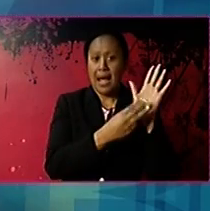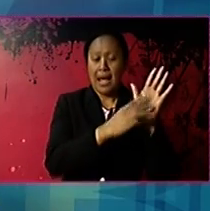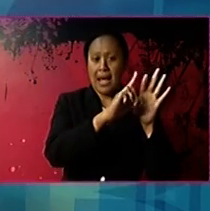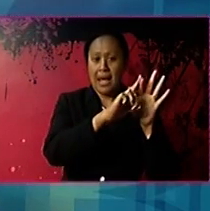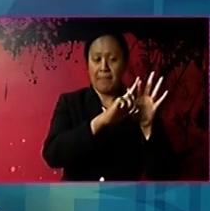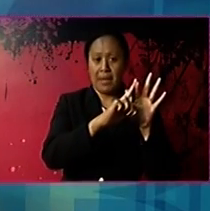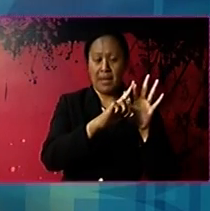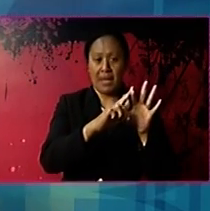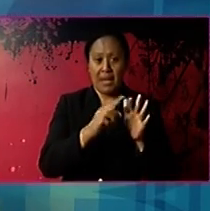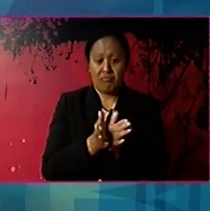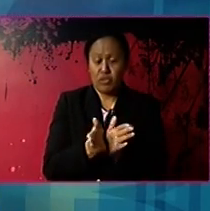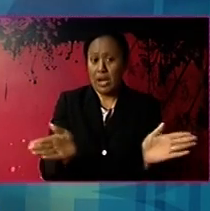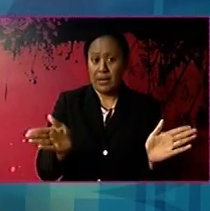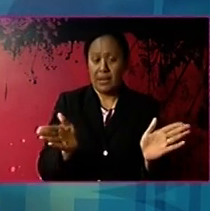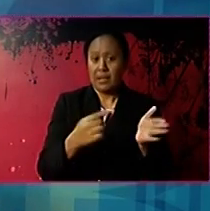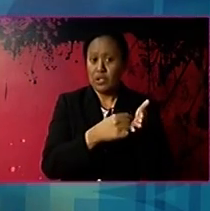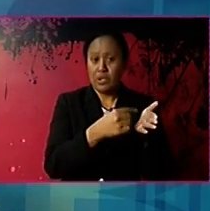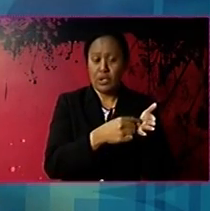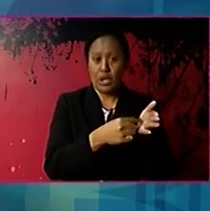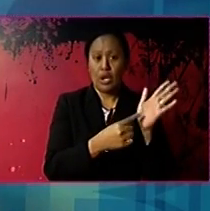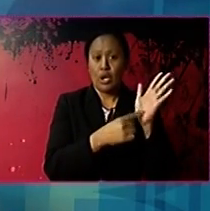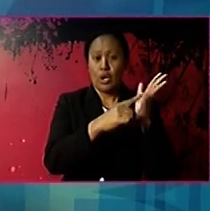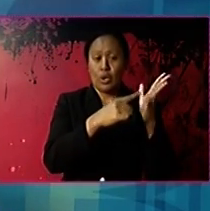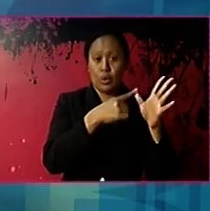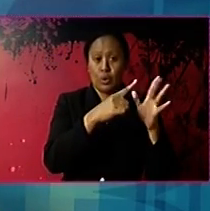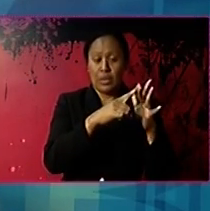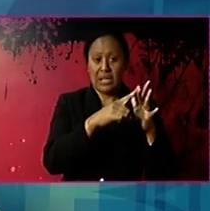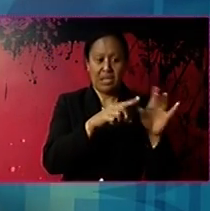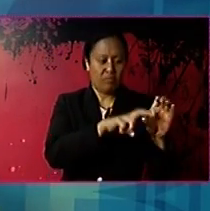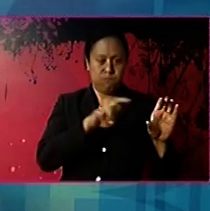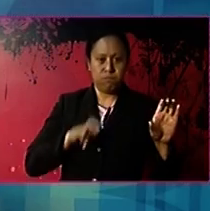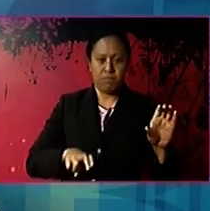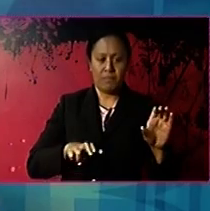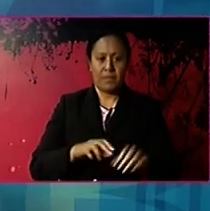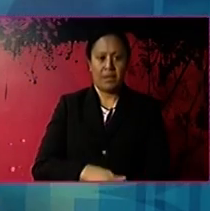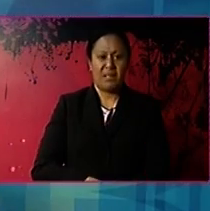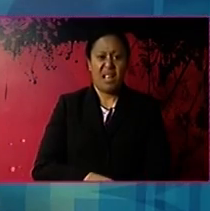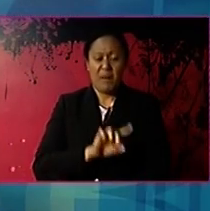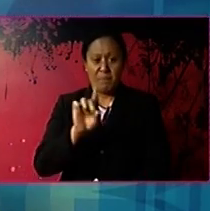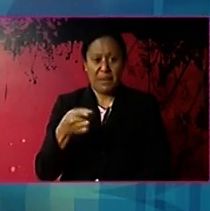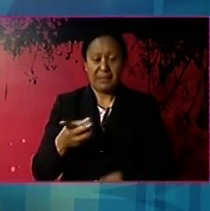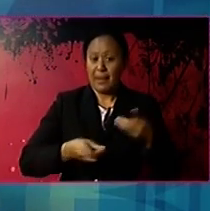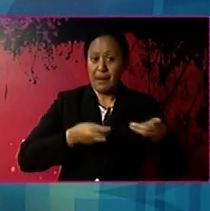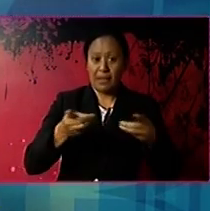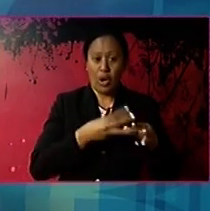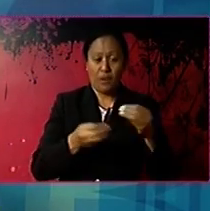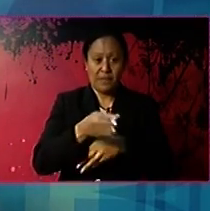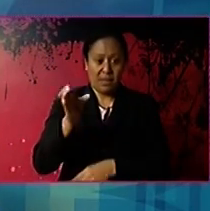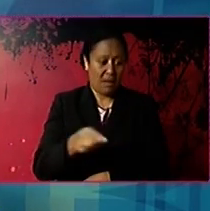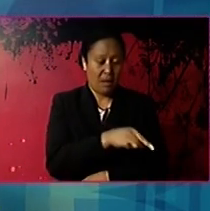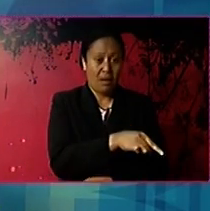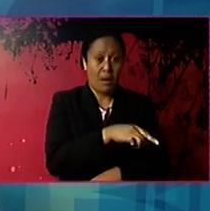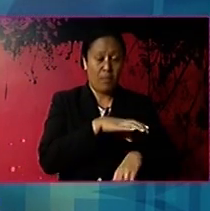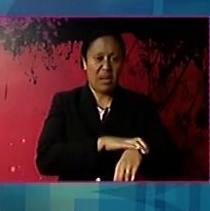Ame Tungawe, and General Secretary, Reverend Tui Kilakila Wangairatu, to step down. According to the Director of Operations of the